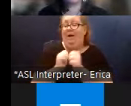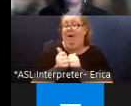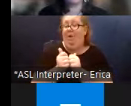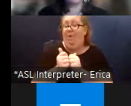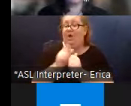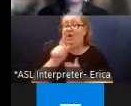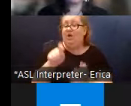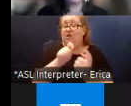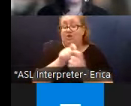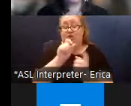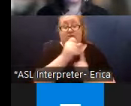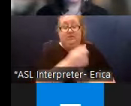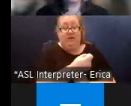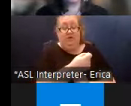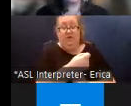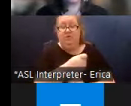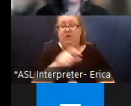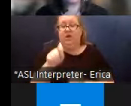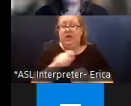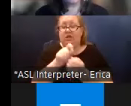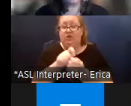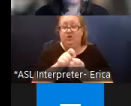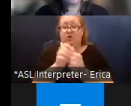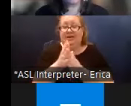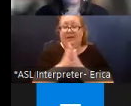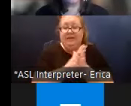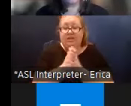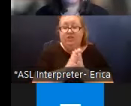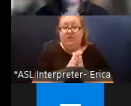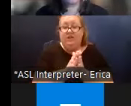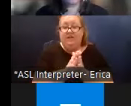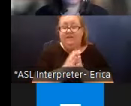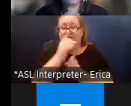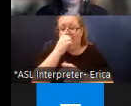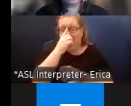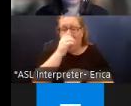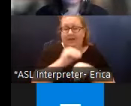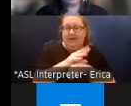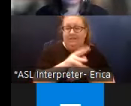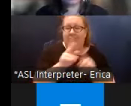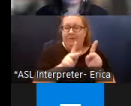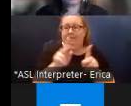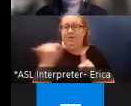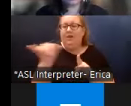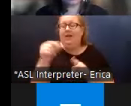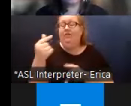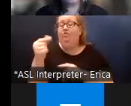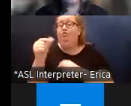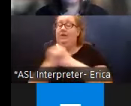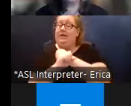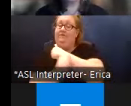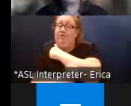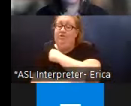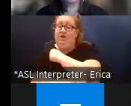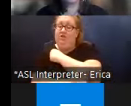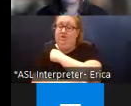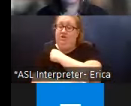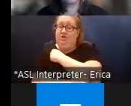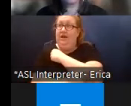certain scenarios and certain like initiatives affect certain people. So the same way they just said, like the green infrastructure, as